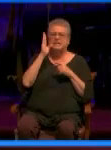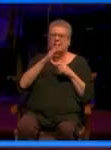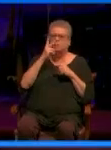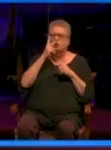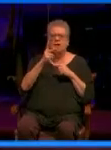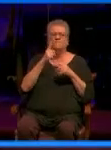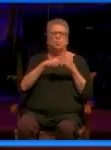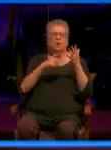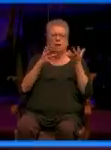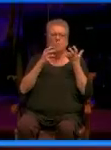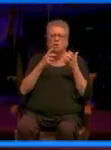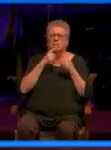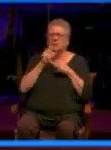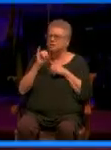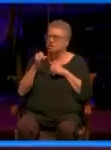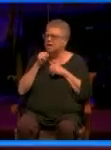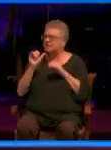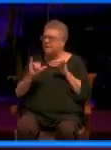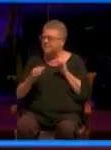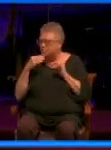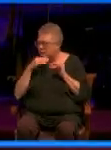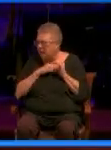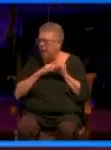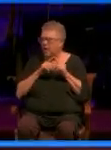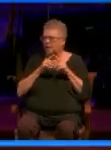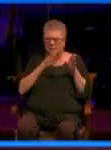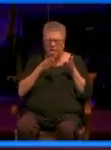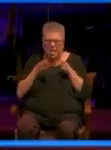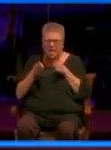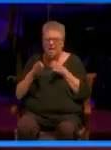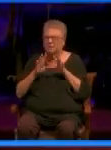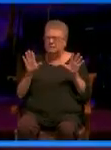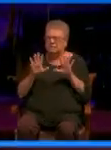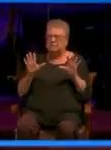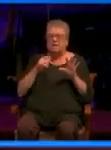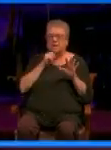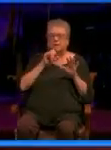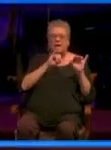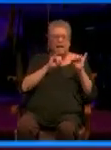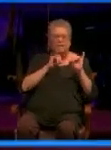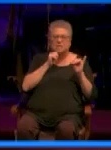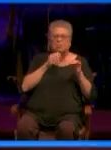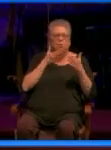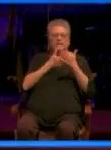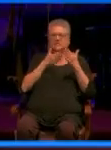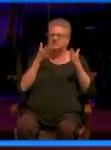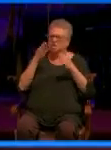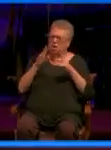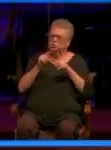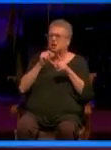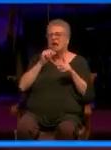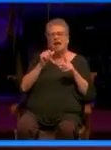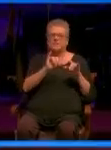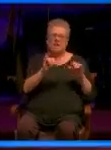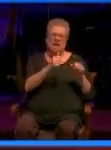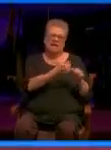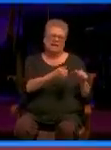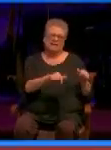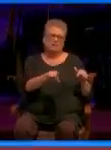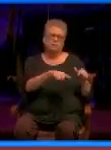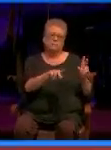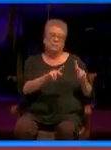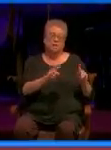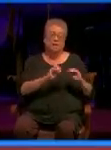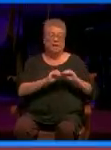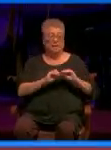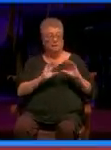want. I'm not like Jacob. I never lie and scheme. I'm not like Isaac. I never go against God's word. I'm not like any of those. And then obviously you